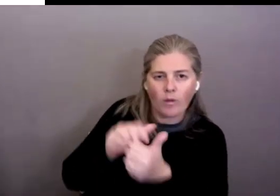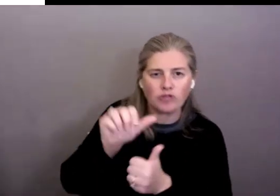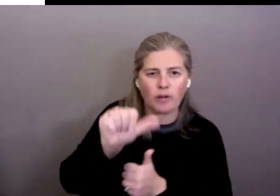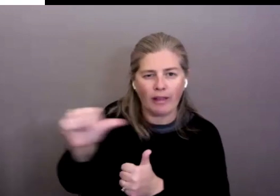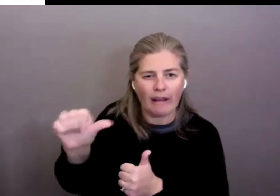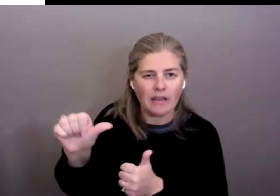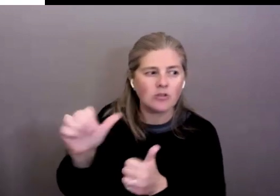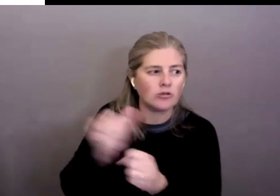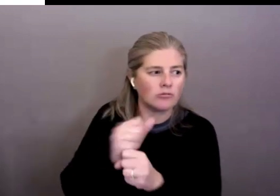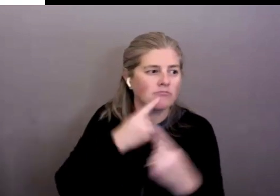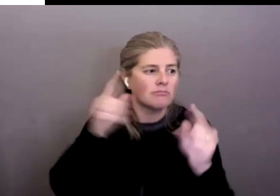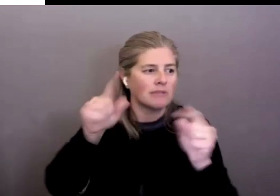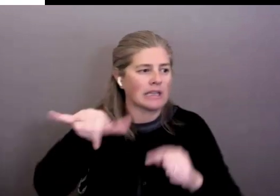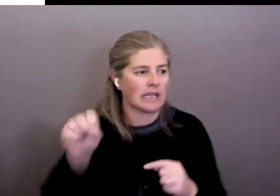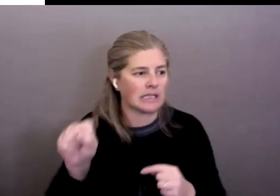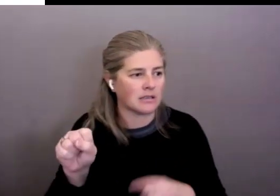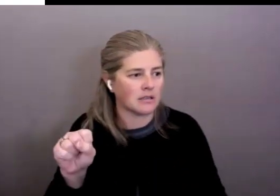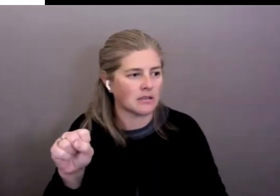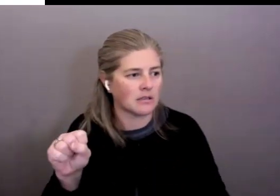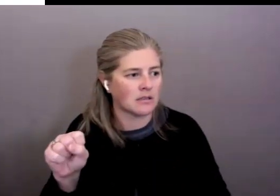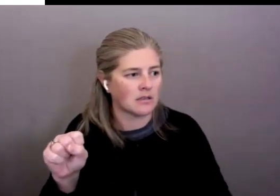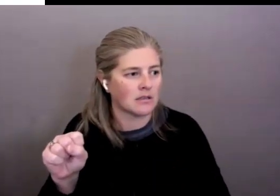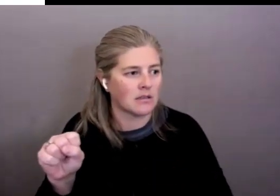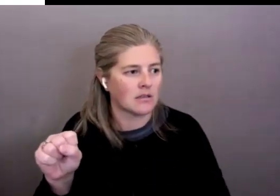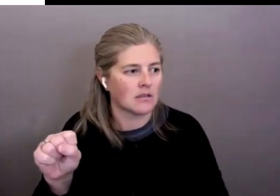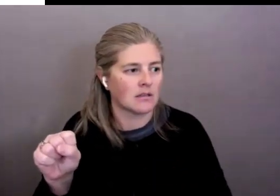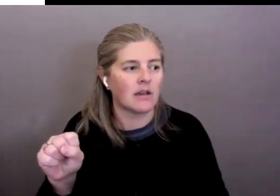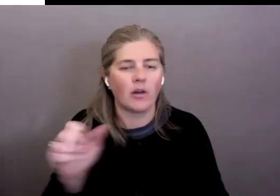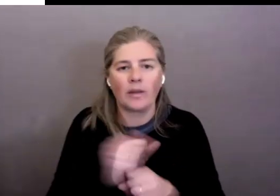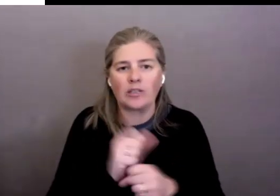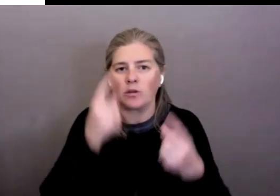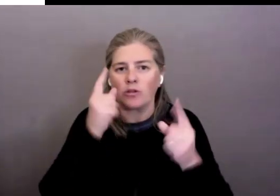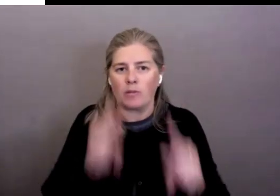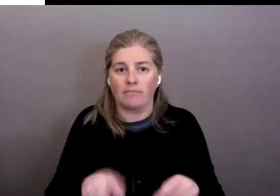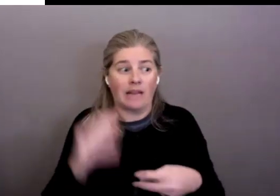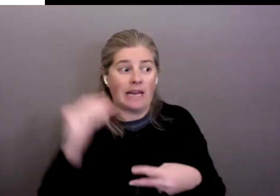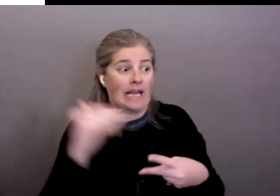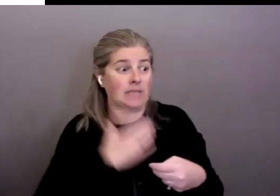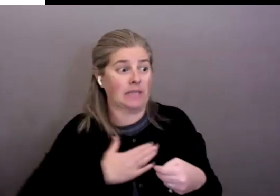to a yes and be able to approve an agreement. Next slide, please.